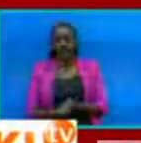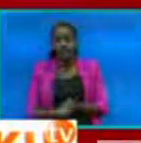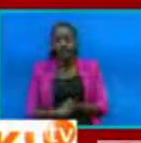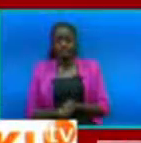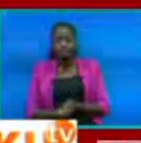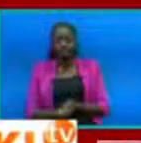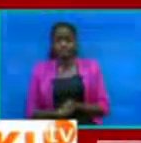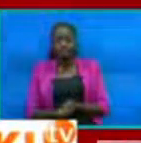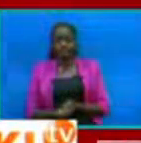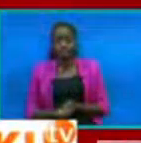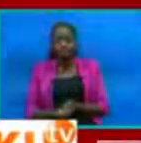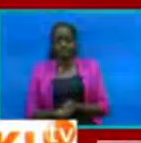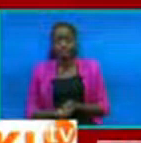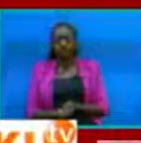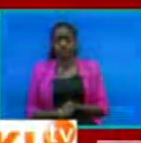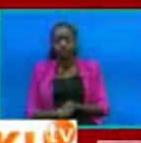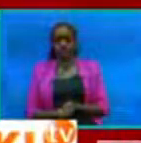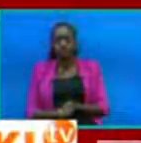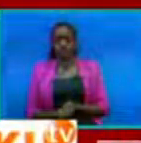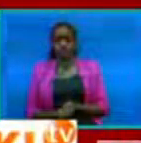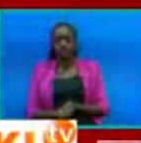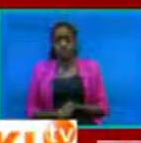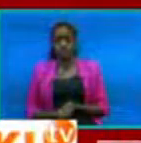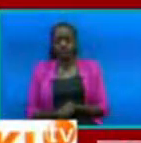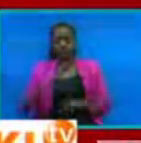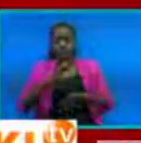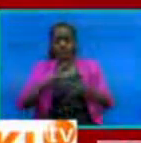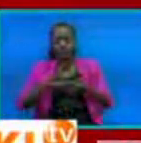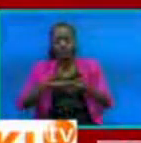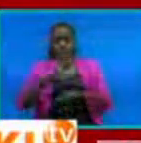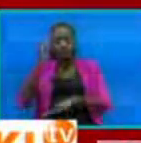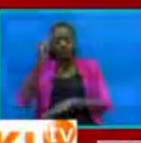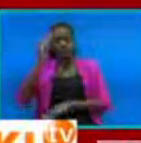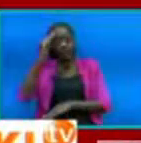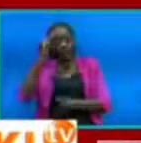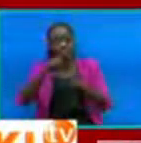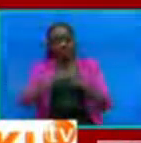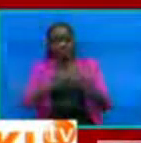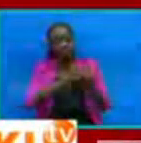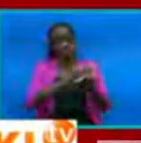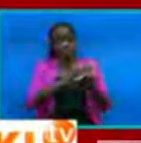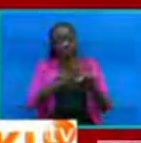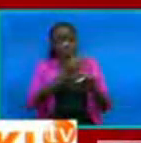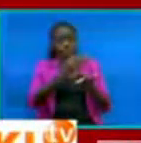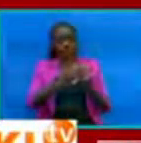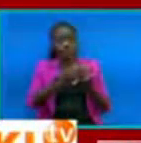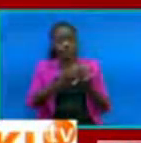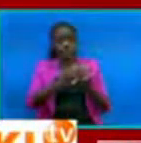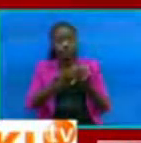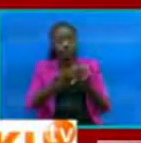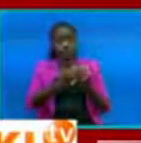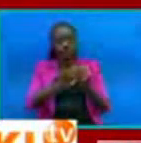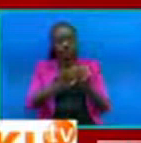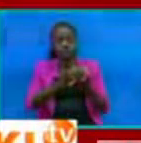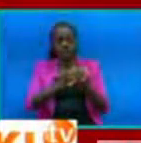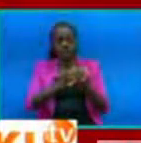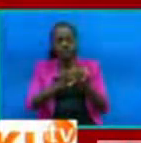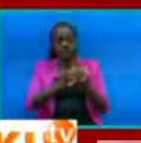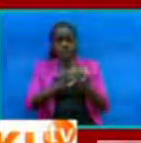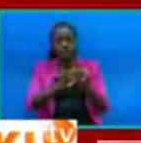kind of stimulate mental or improve intelligence and all that. Games